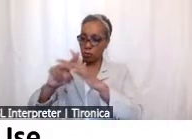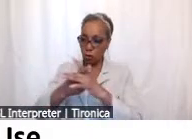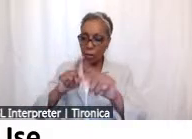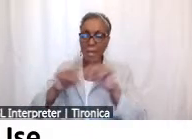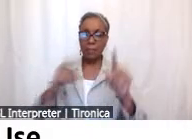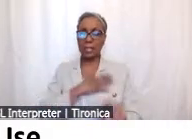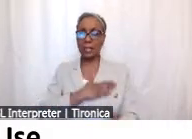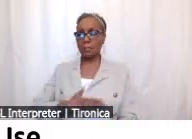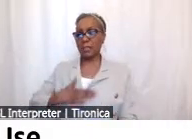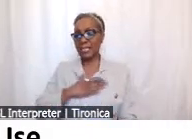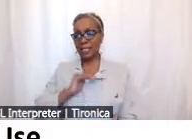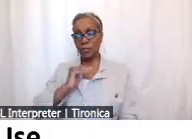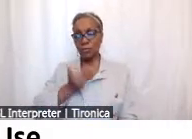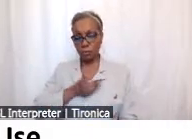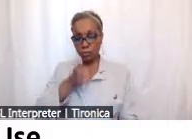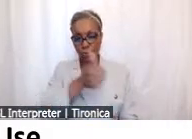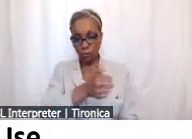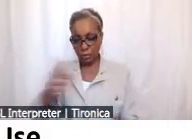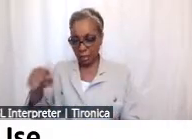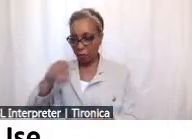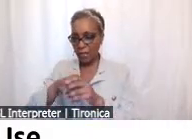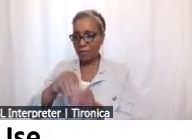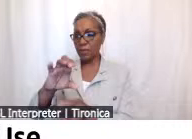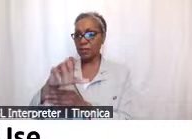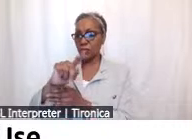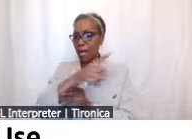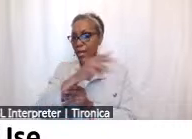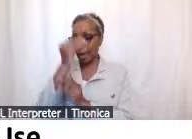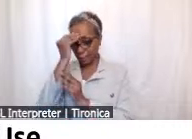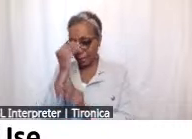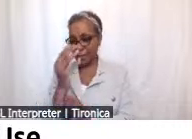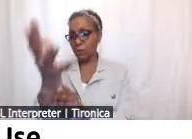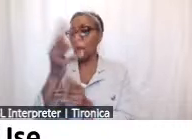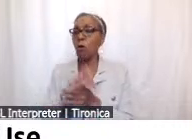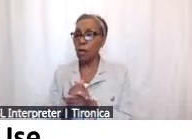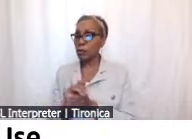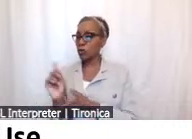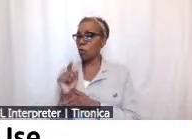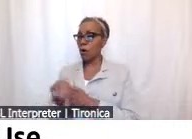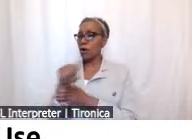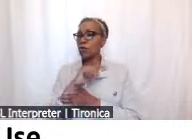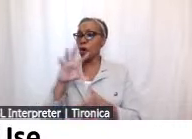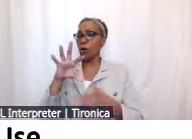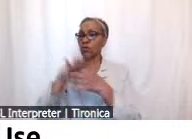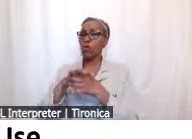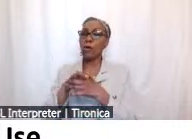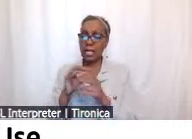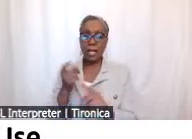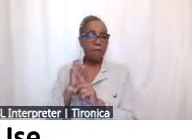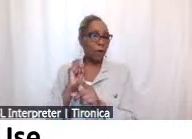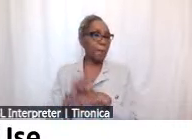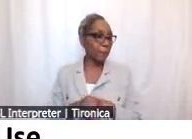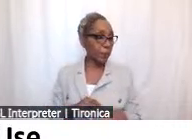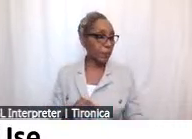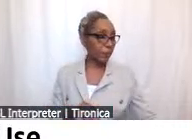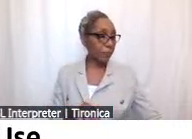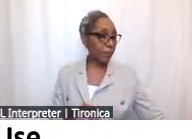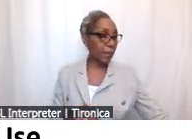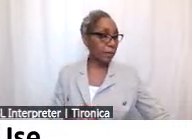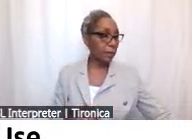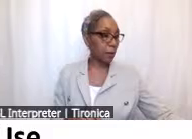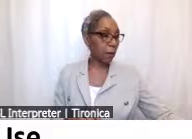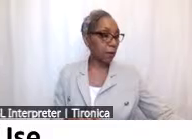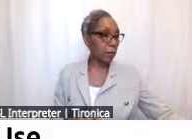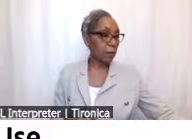please introduce yourself in the chat and let us know where you're joining us from today. Thank you. And I'm going to